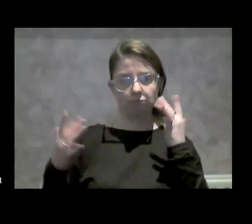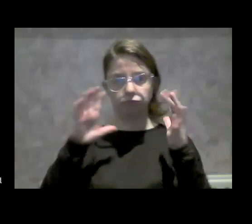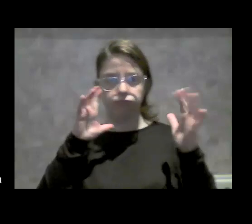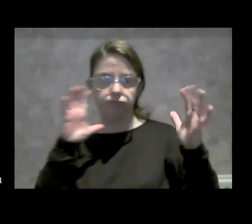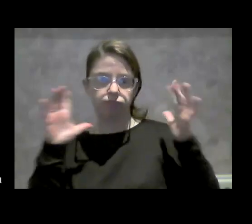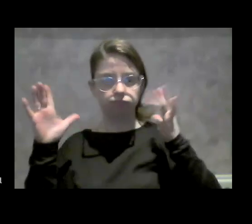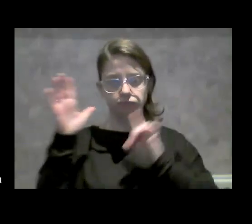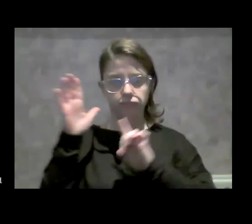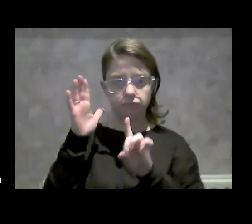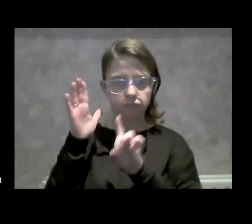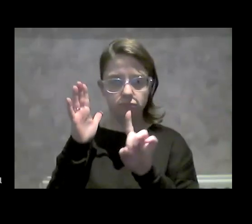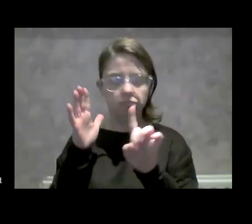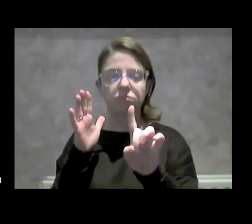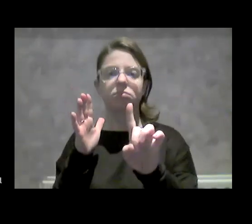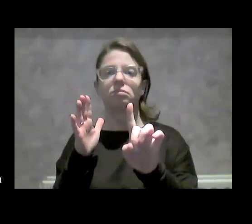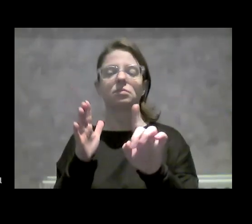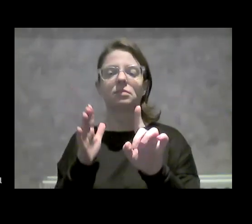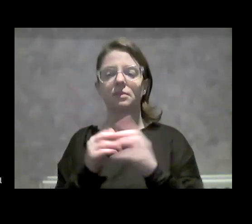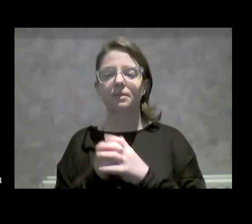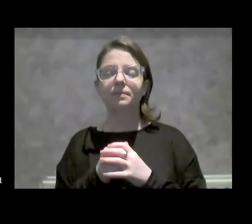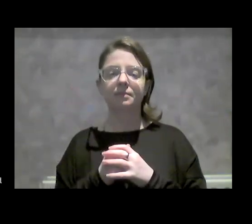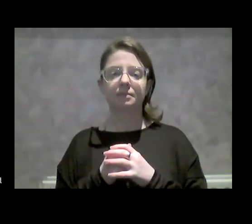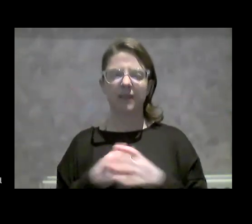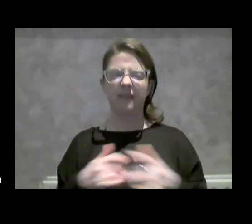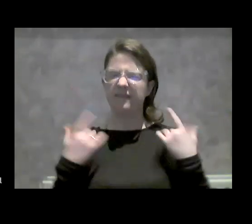lot of queer people often do. At least I do.